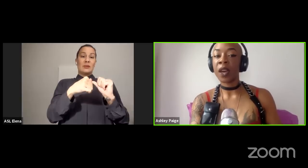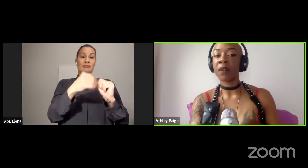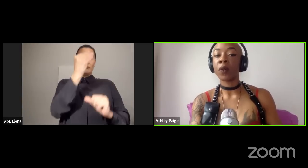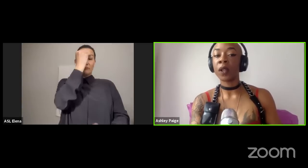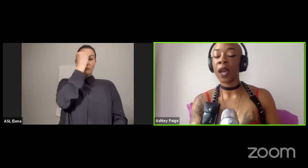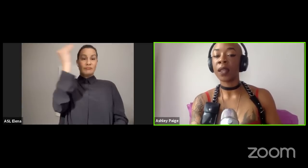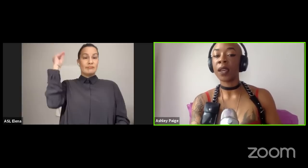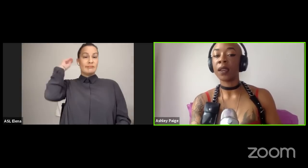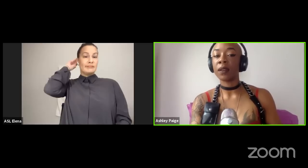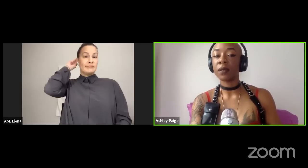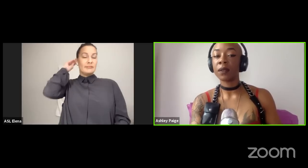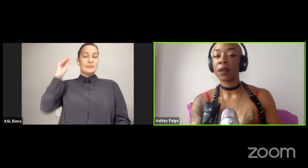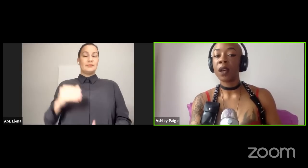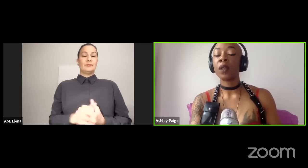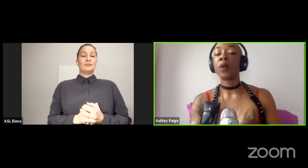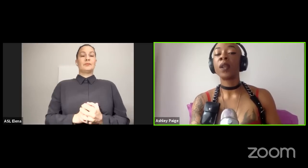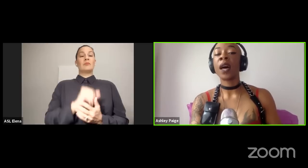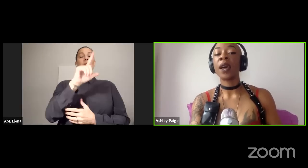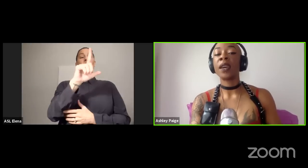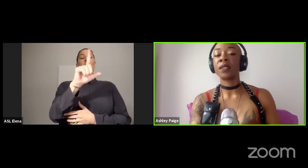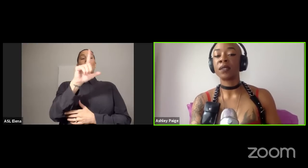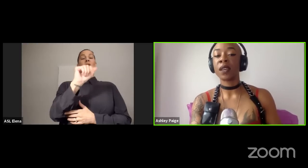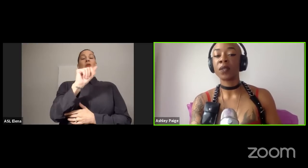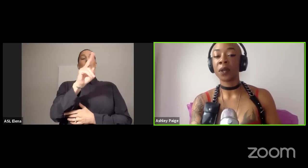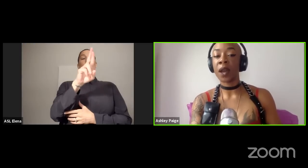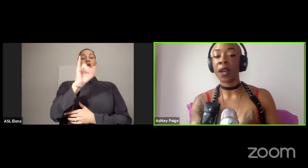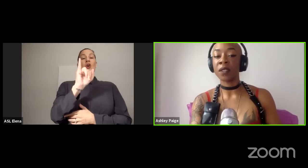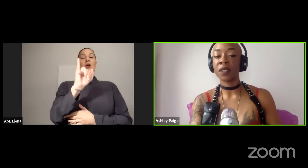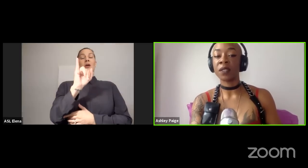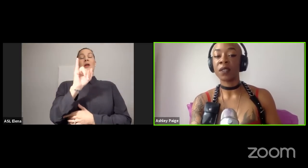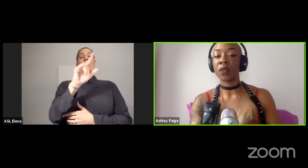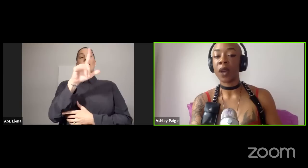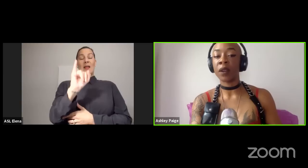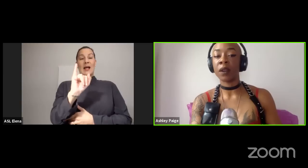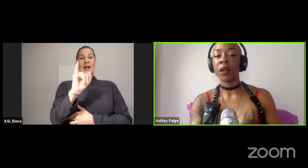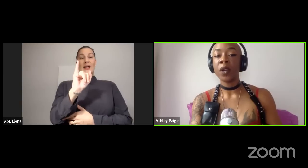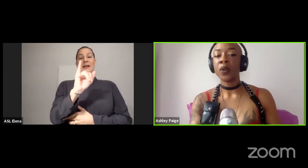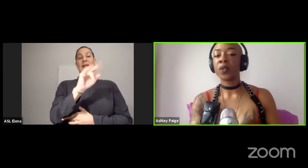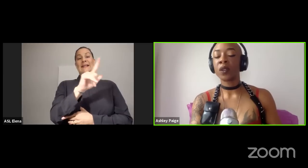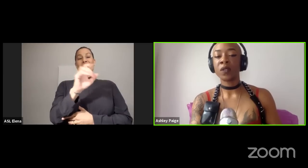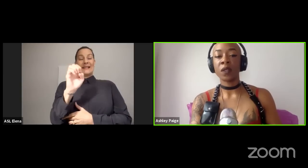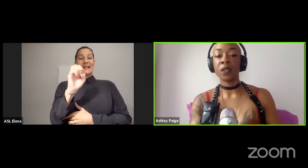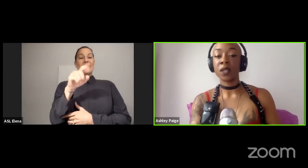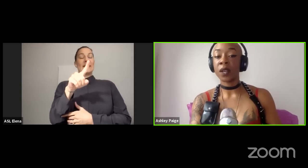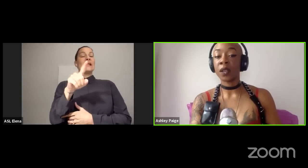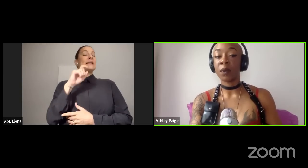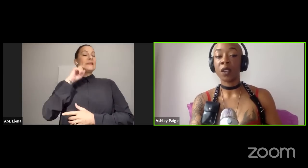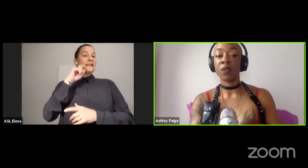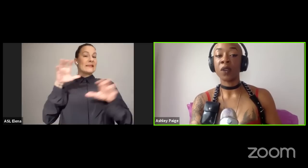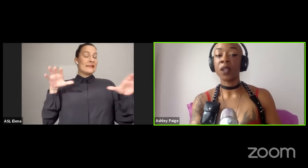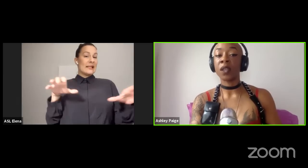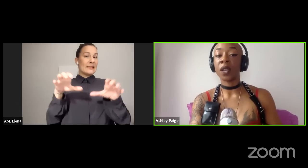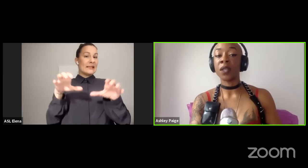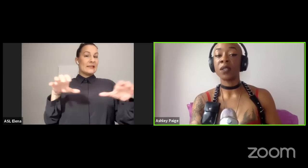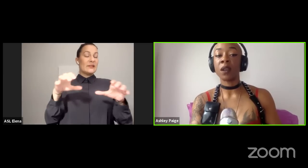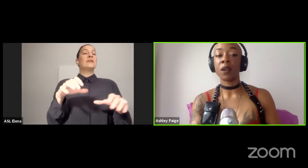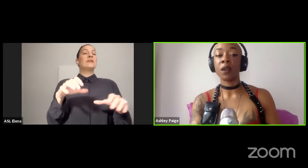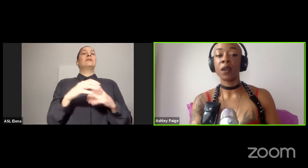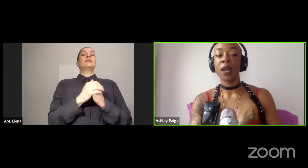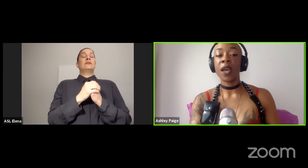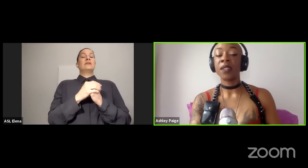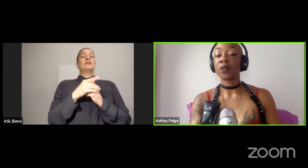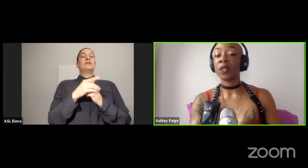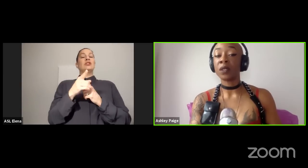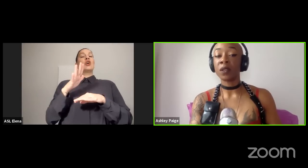Next up, we have Lorelei Lee. Lorelei is a sex worker activist and writer who serves on the steering committee of Red Canary